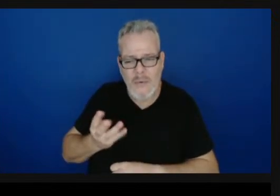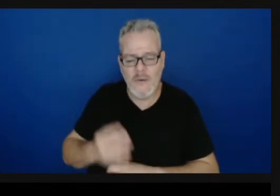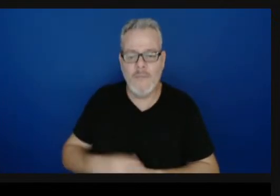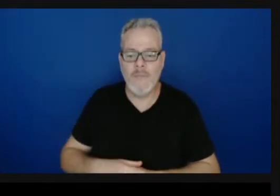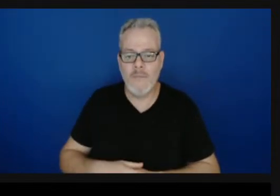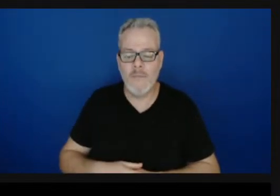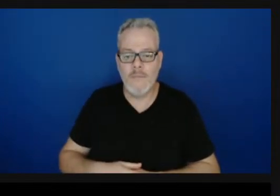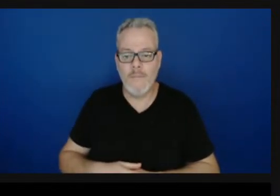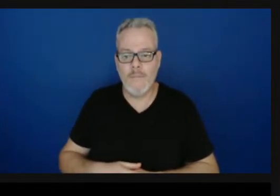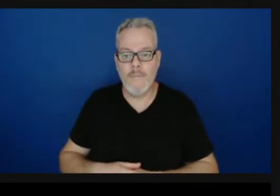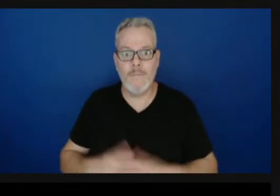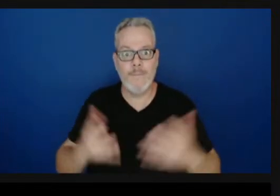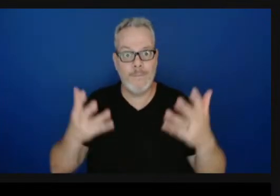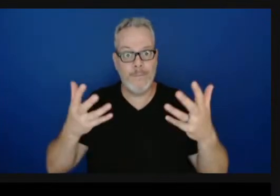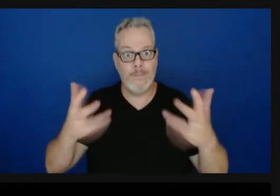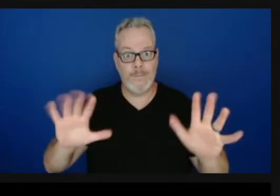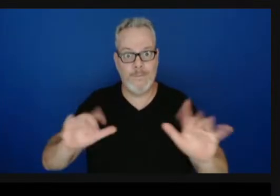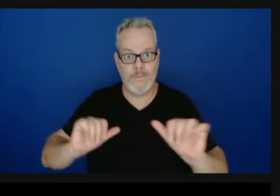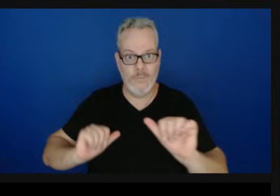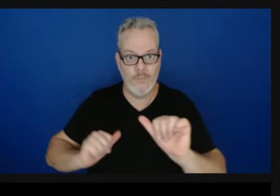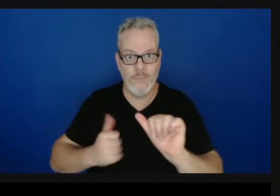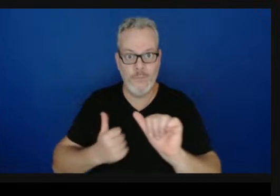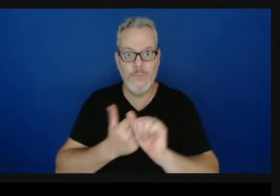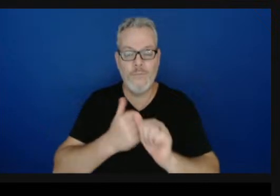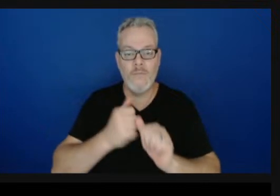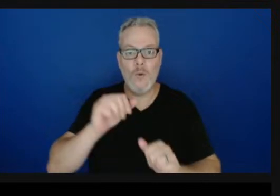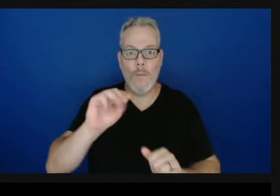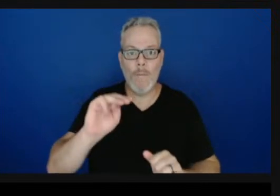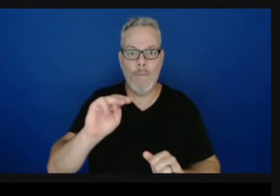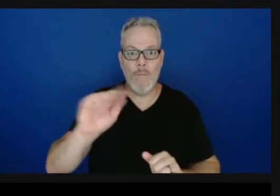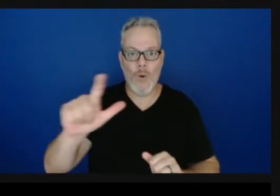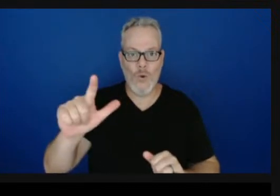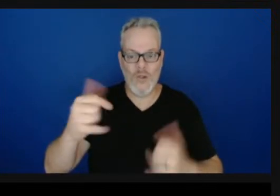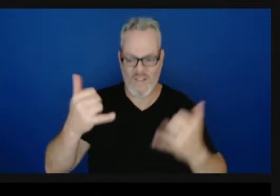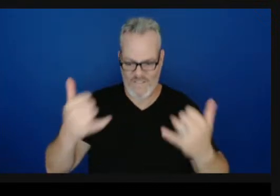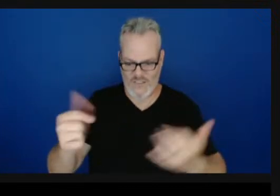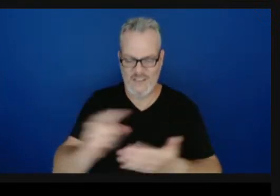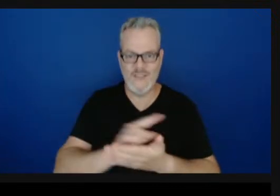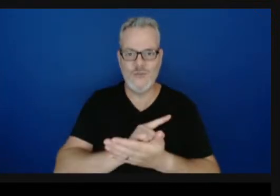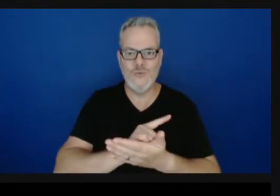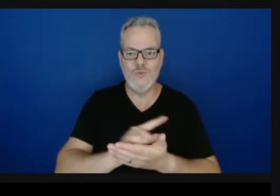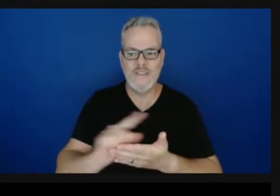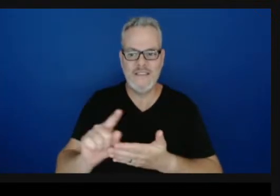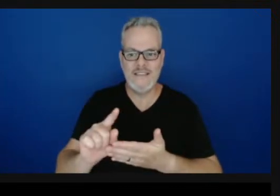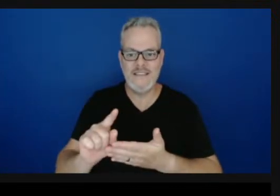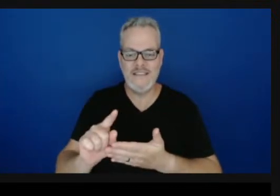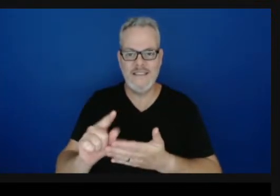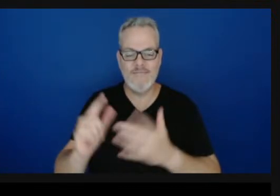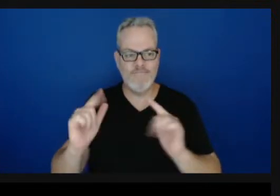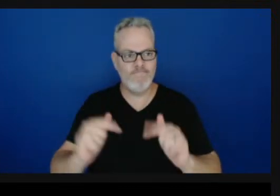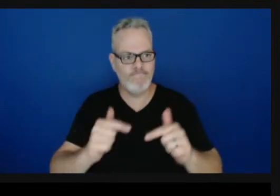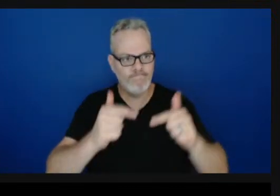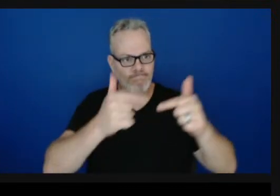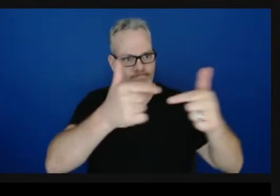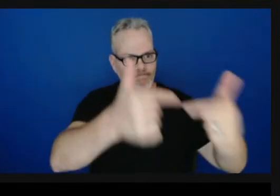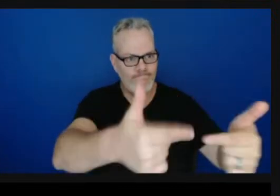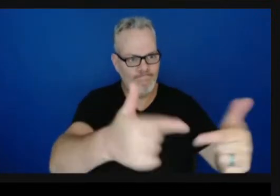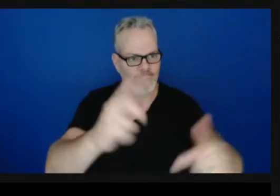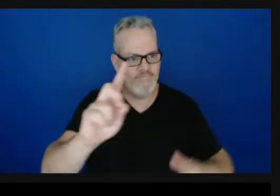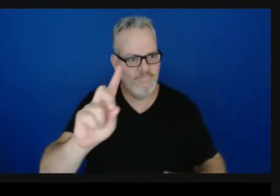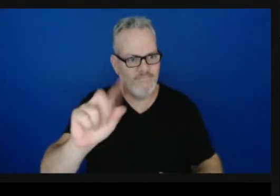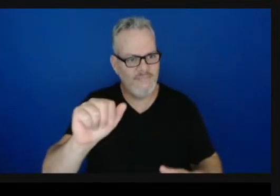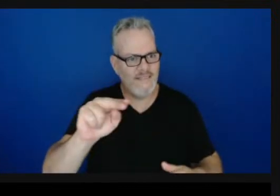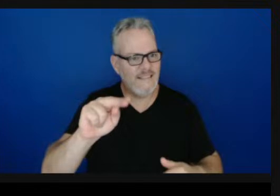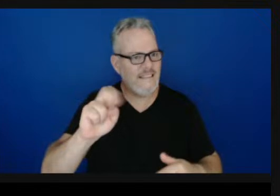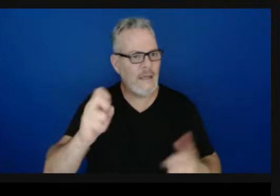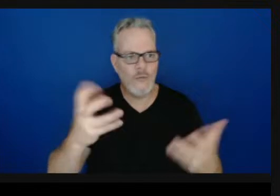So that's all on Maunaloa, really. And that's the update for this week. So I'll pass it back to you, Dane, and what you have to wrap us